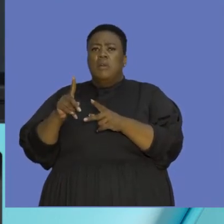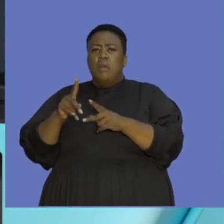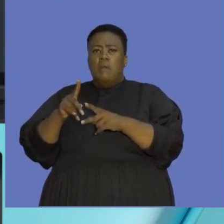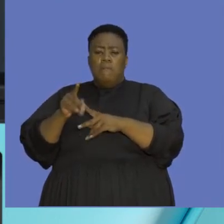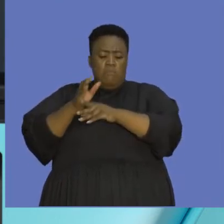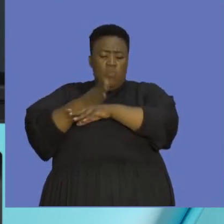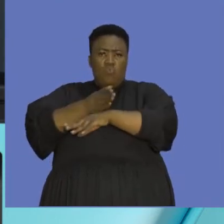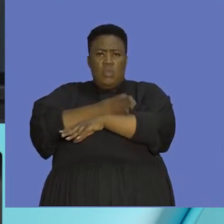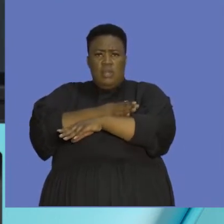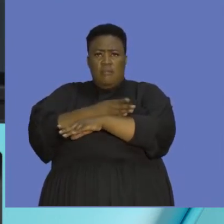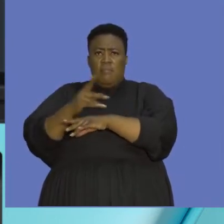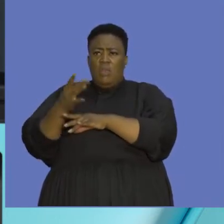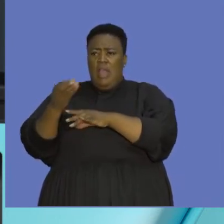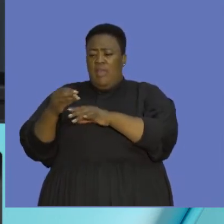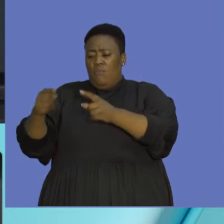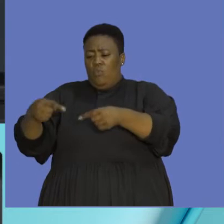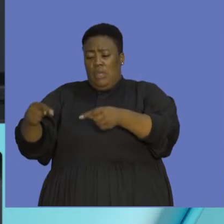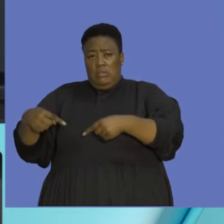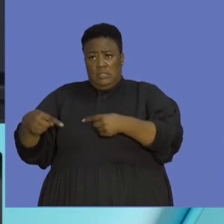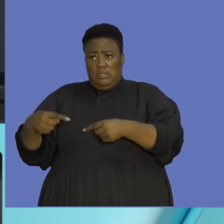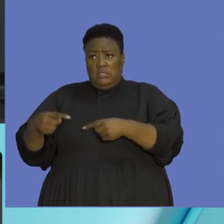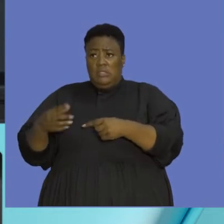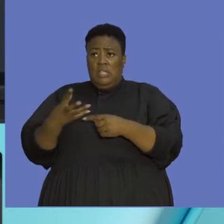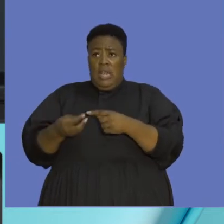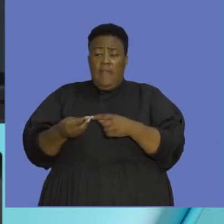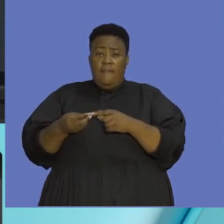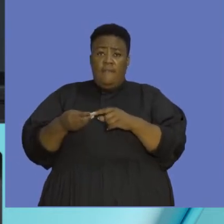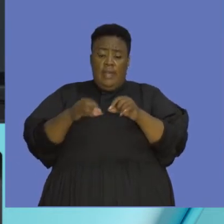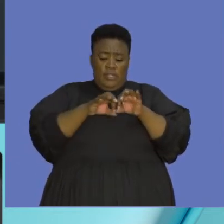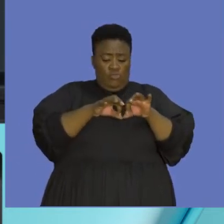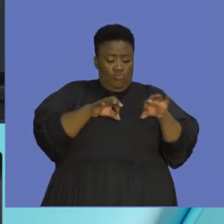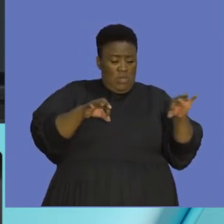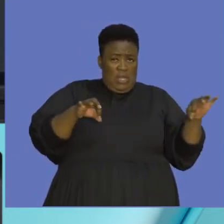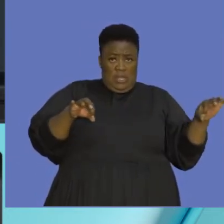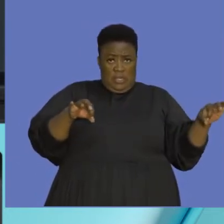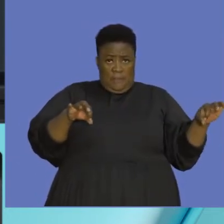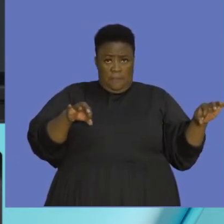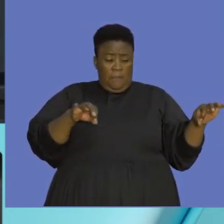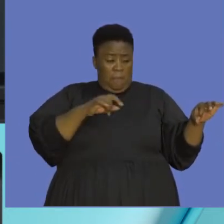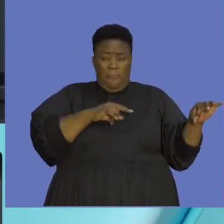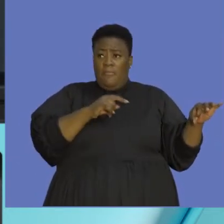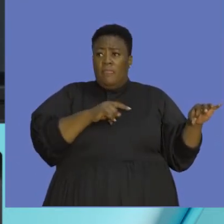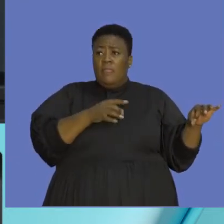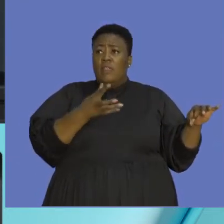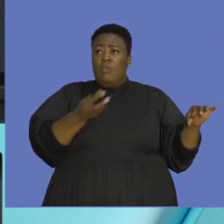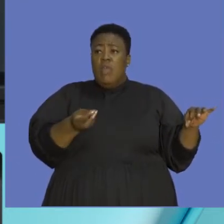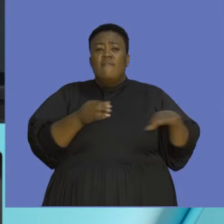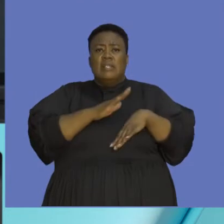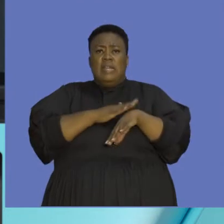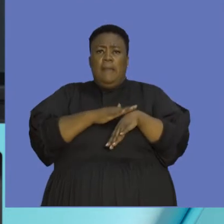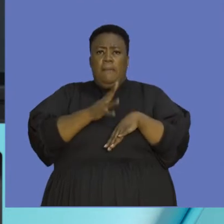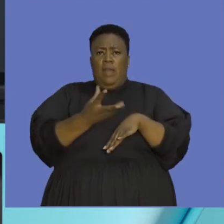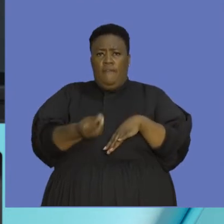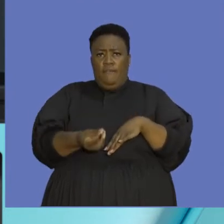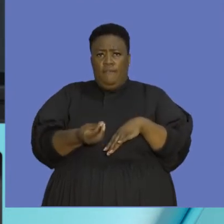table. It's connected via a string to a pulley system. And over there, we have a ticker timer. Now,